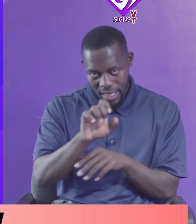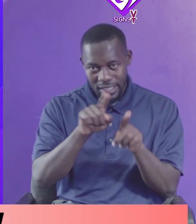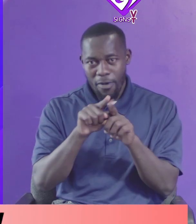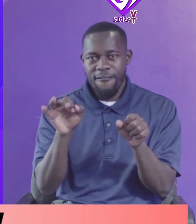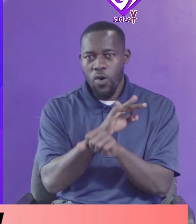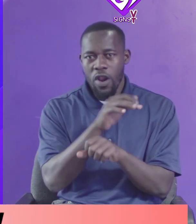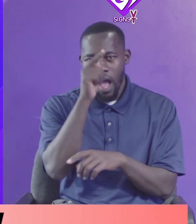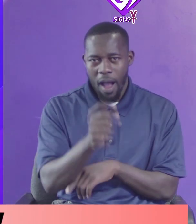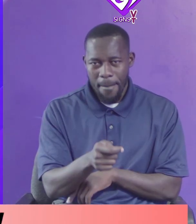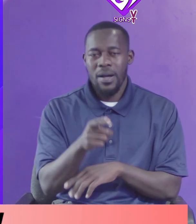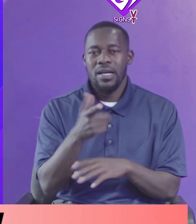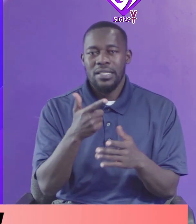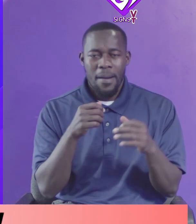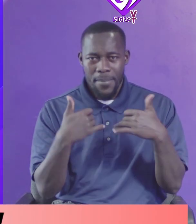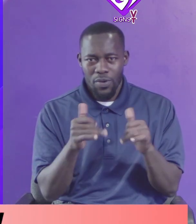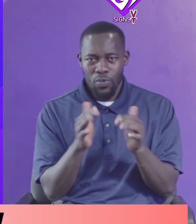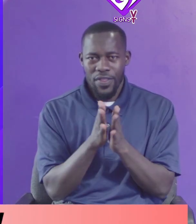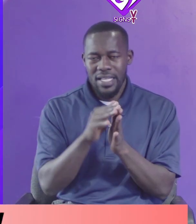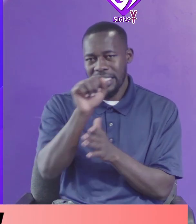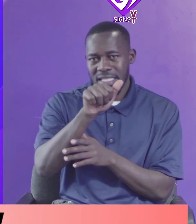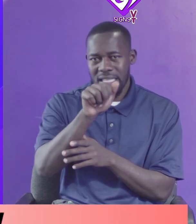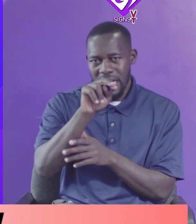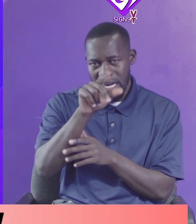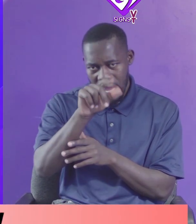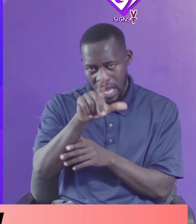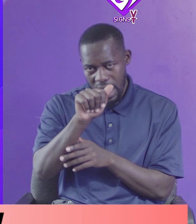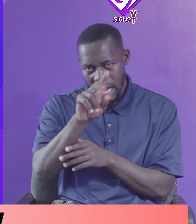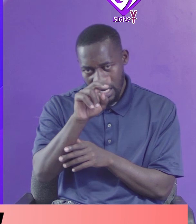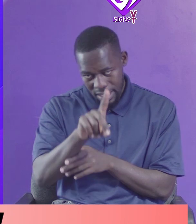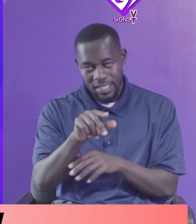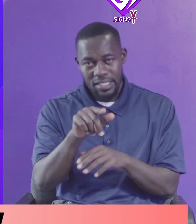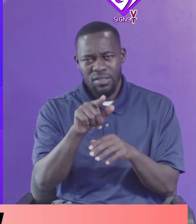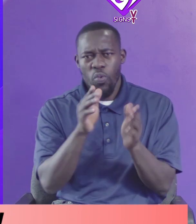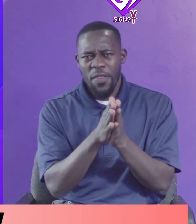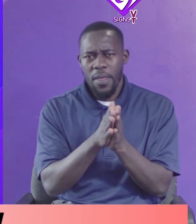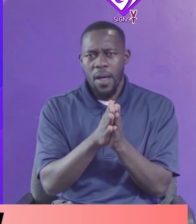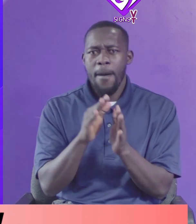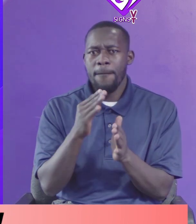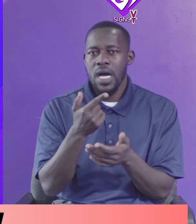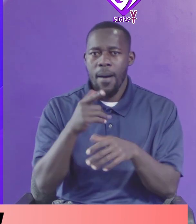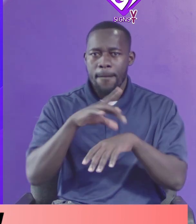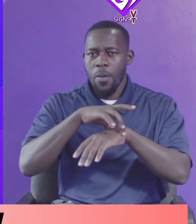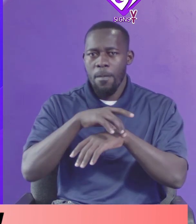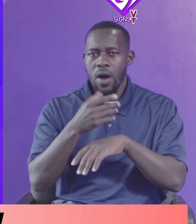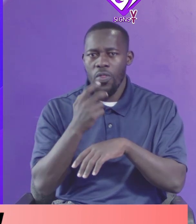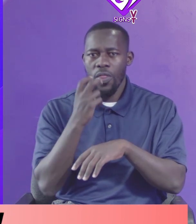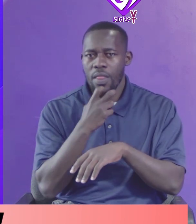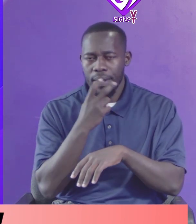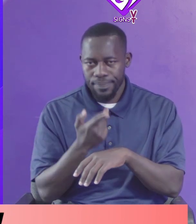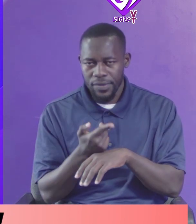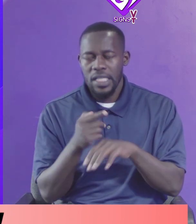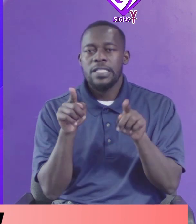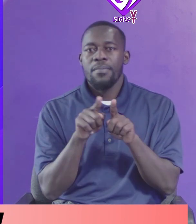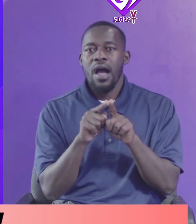in action against Sunderland. Sunderland against Bournemouth later on. Brian, I would just like us to